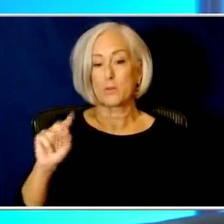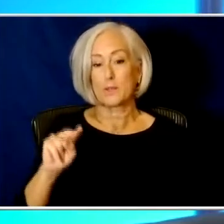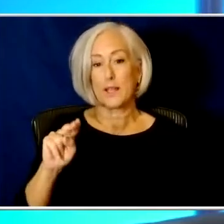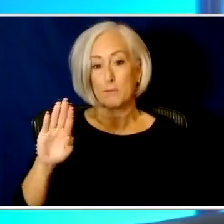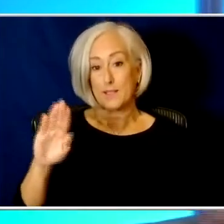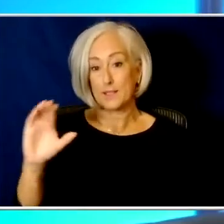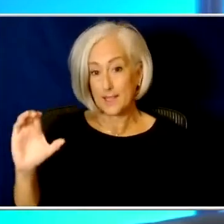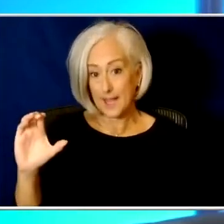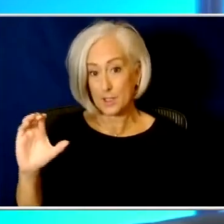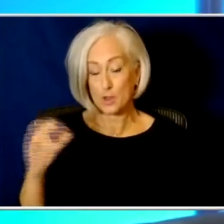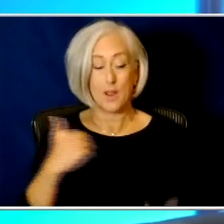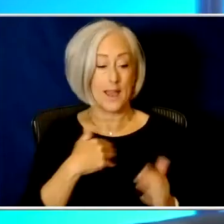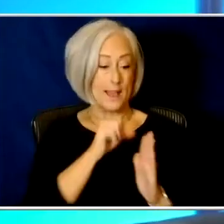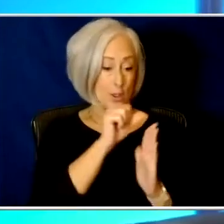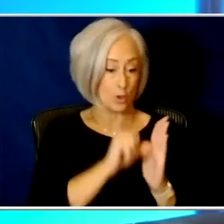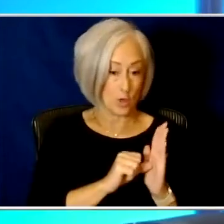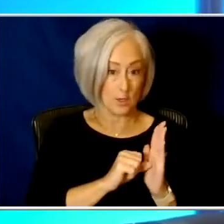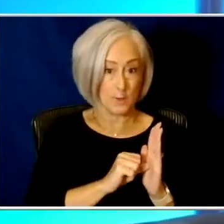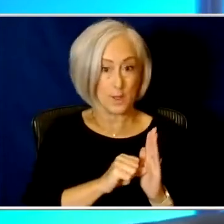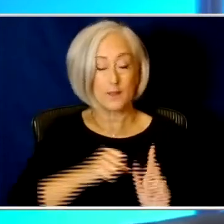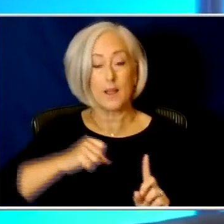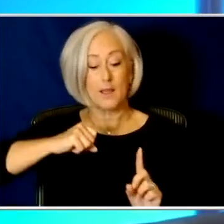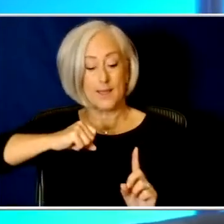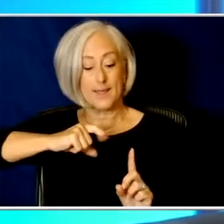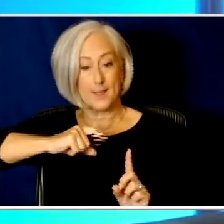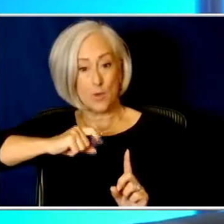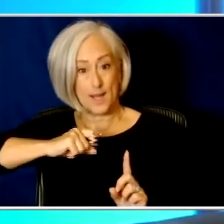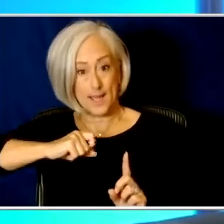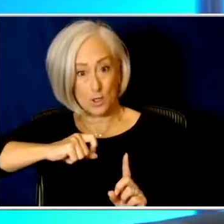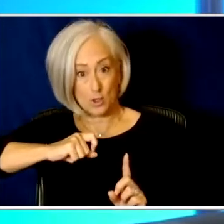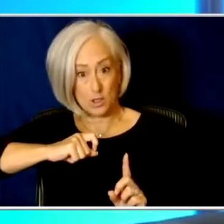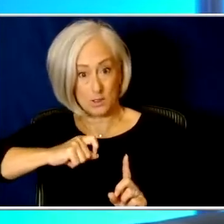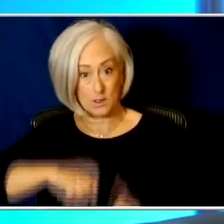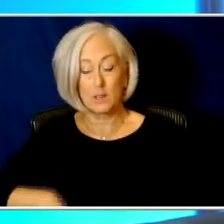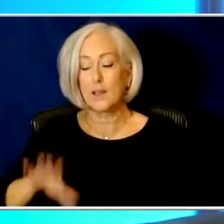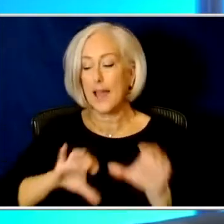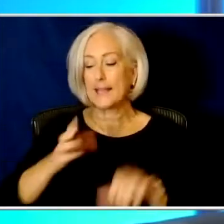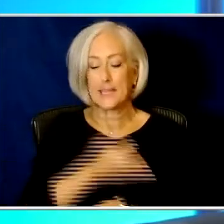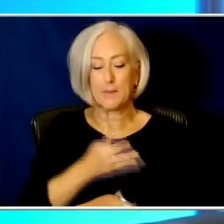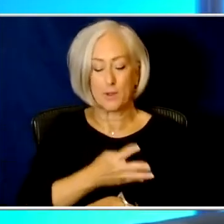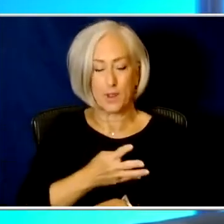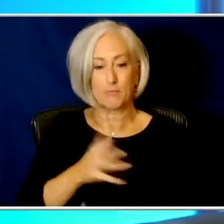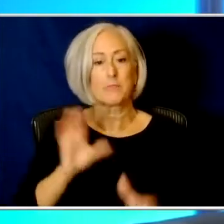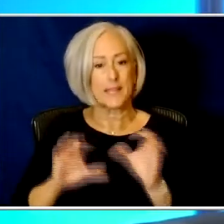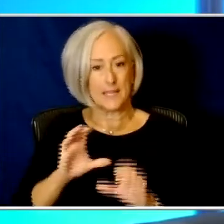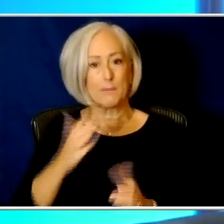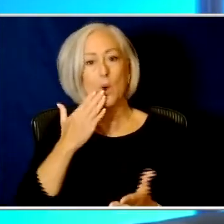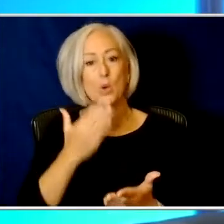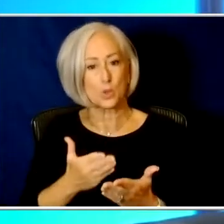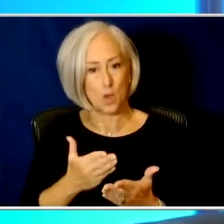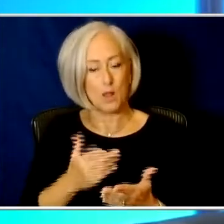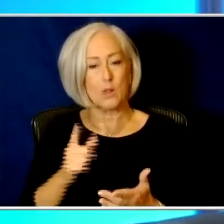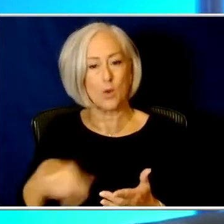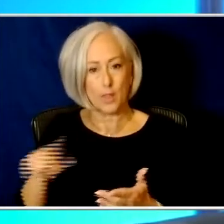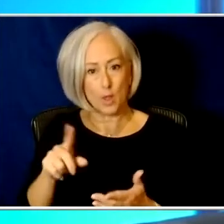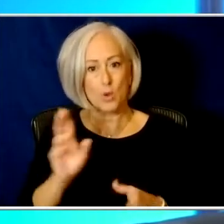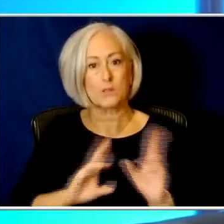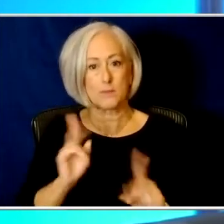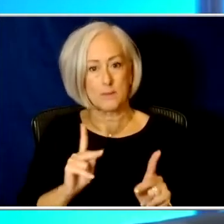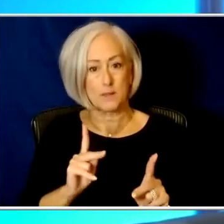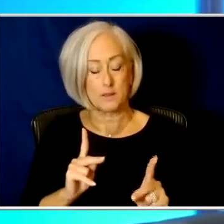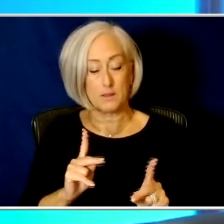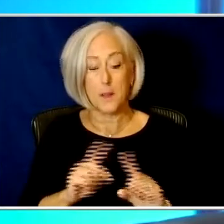considered targeted therapy for those patients. So in terms of chemo, it's just the standard chemo that patients have been on for years, and